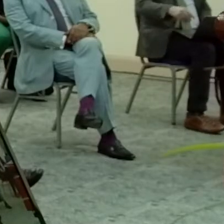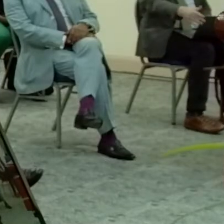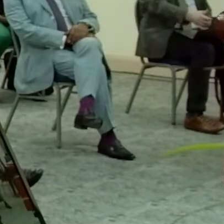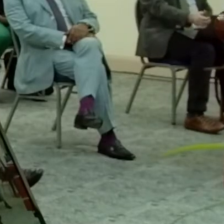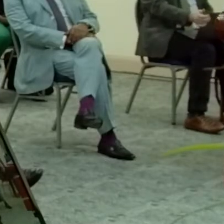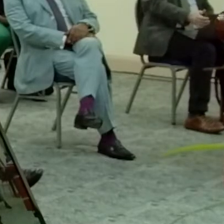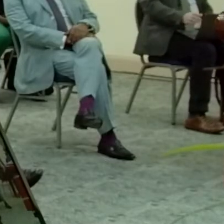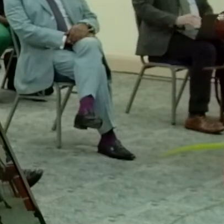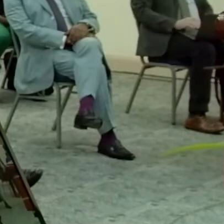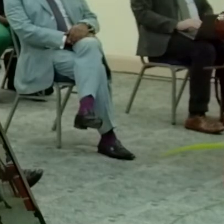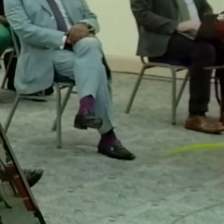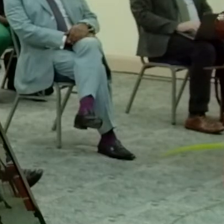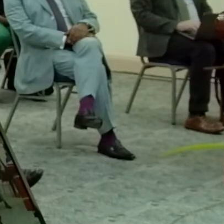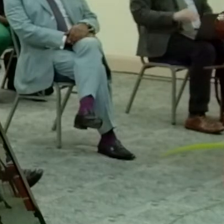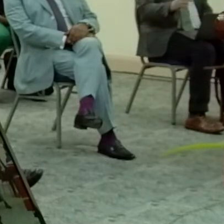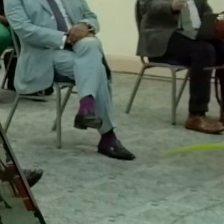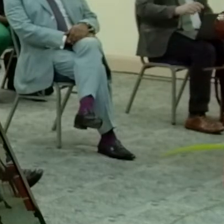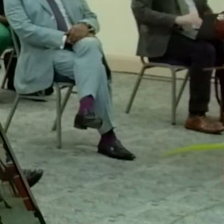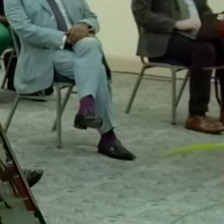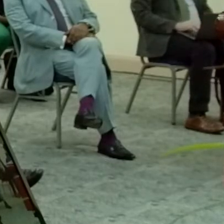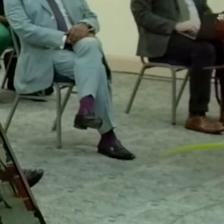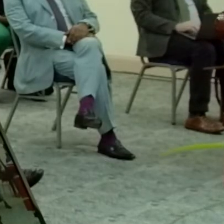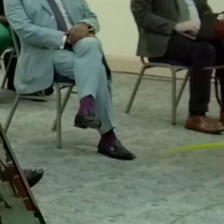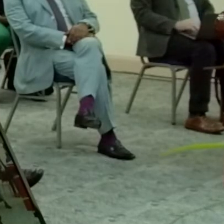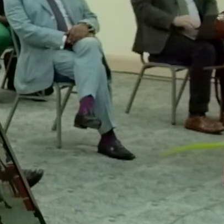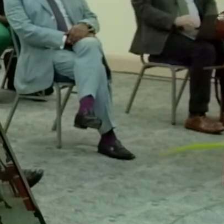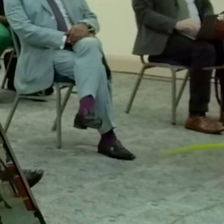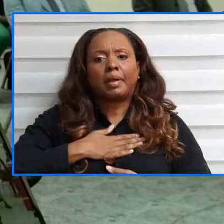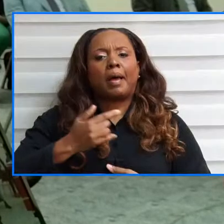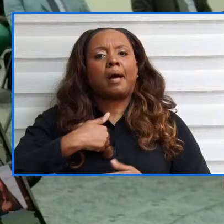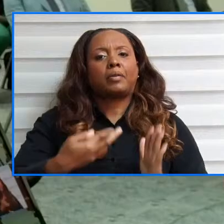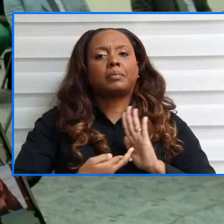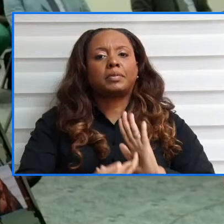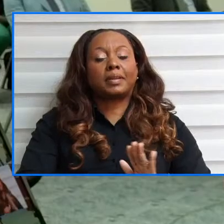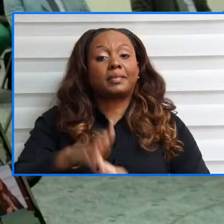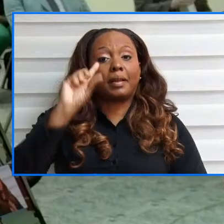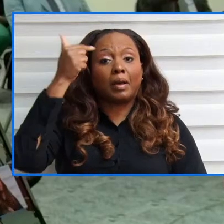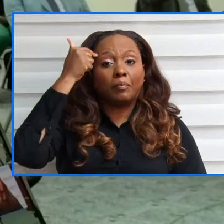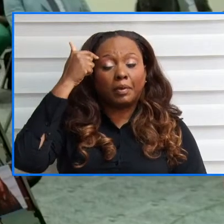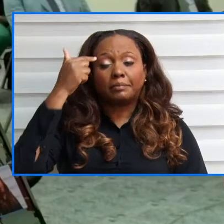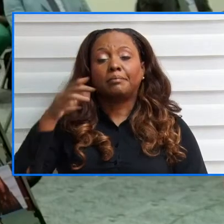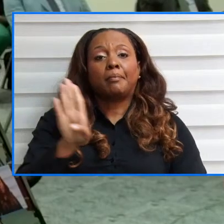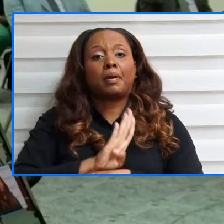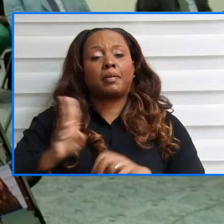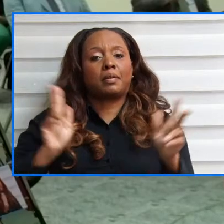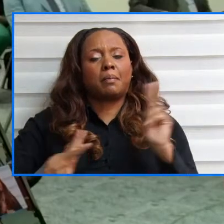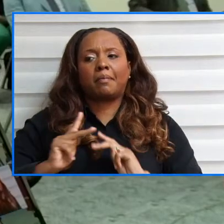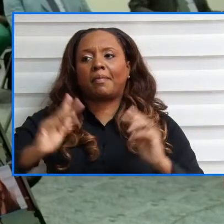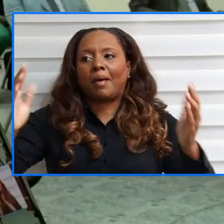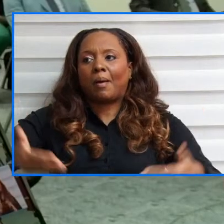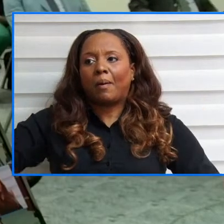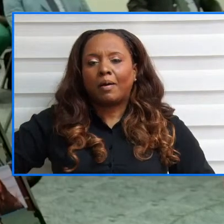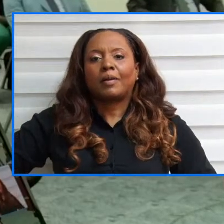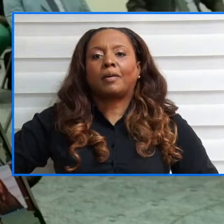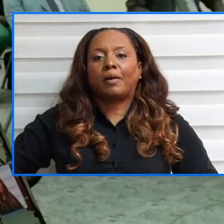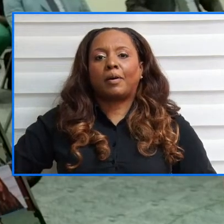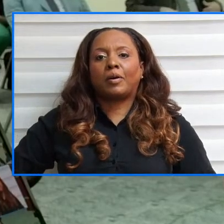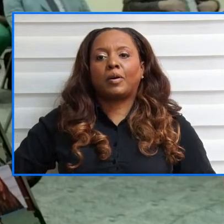it is my pleasure on behalf of the government and people of Barbados to welcome His